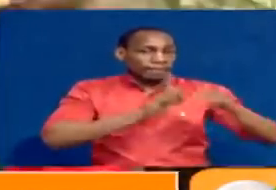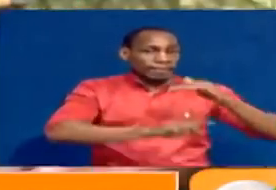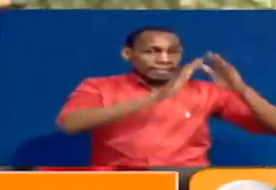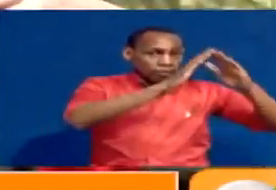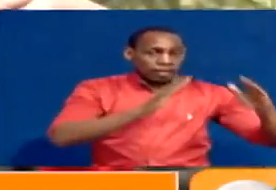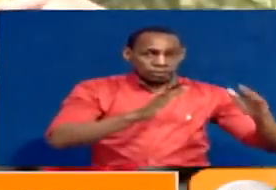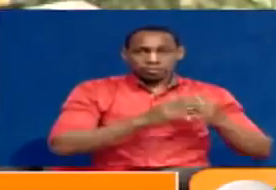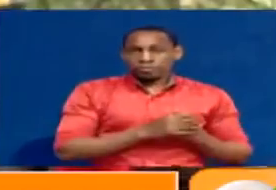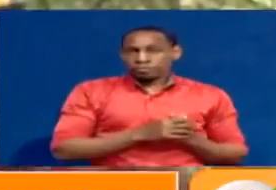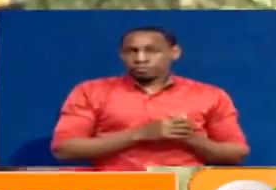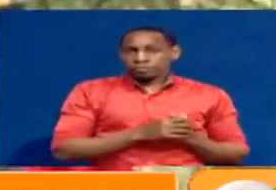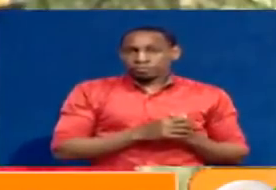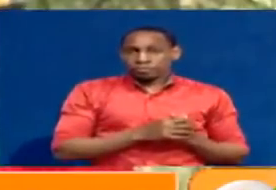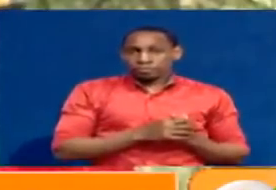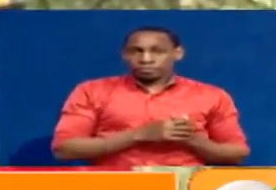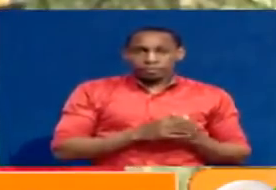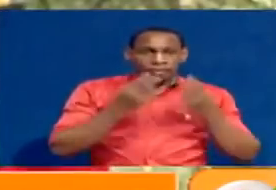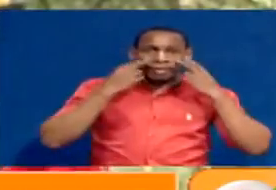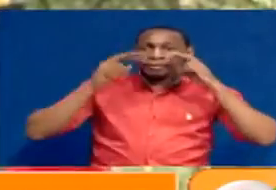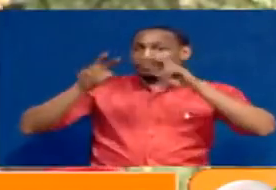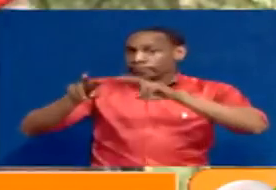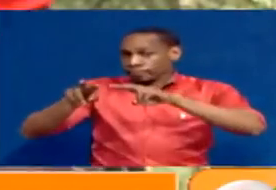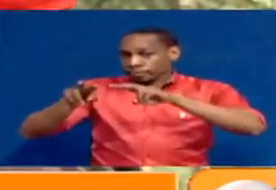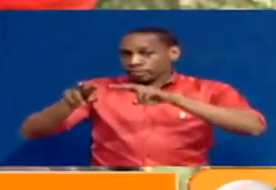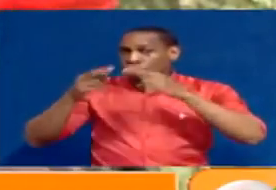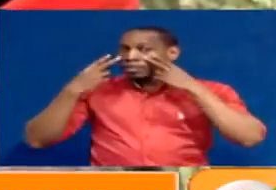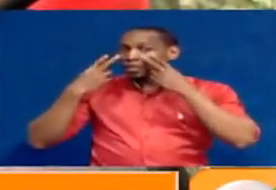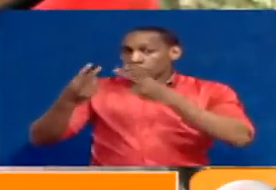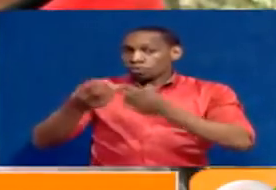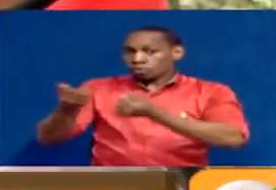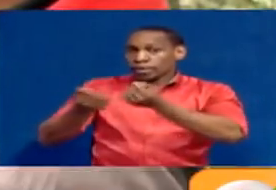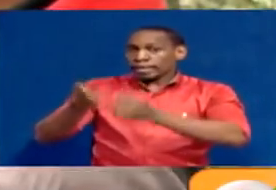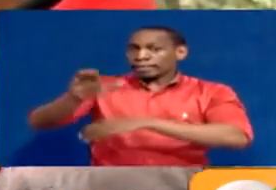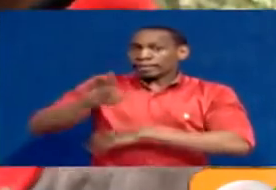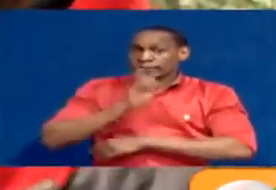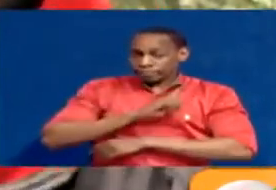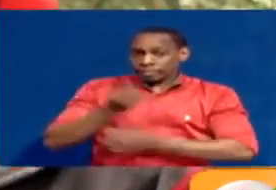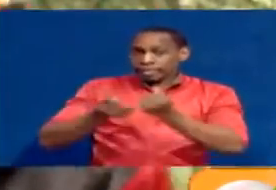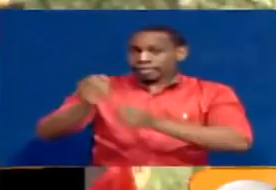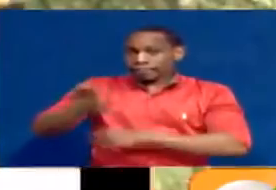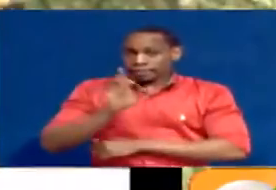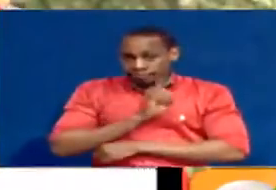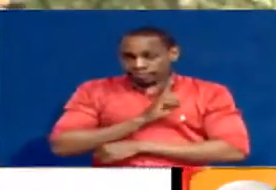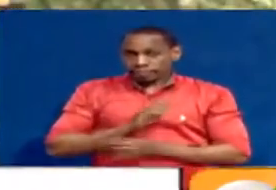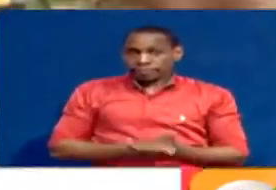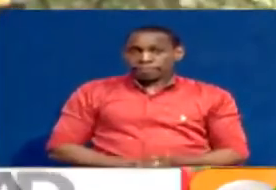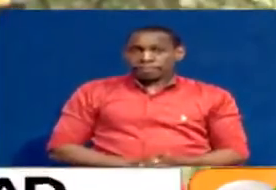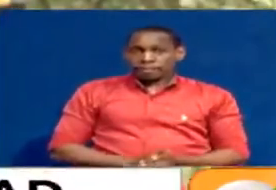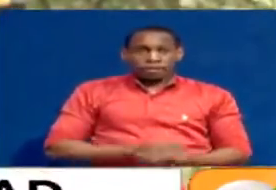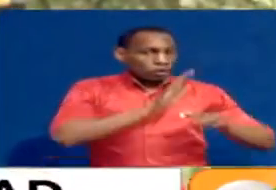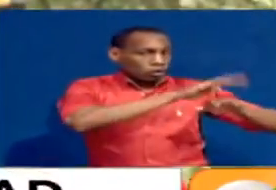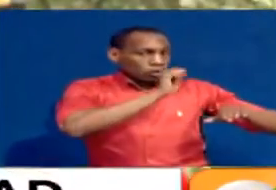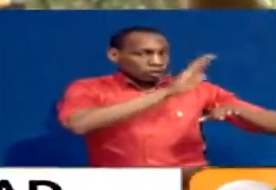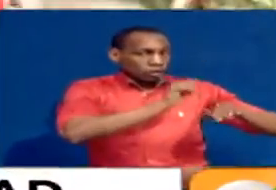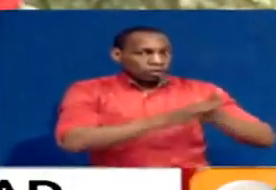akiwa pale kwa nyumba. Kuja kuzungulia hapa. Akaona pale huyo ngali anasimama, akaona ngali yake anasimama hapo.